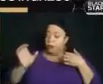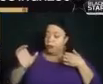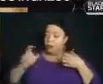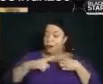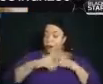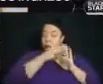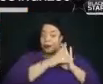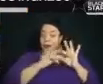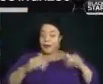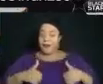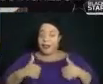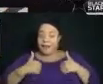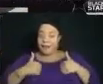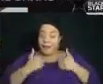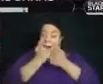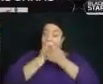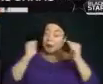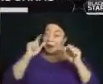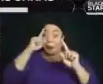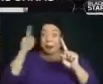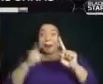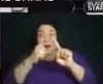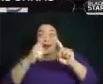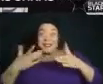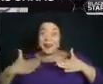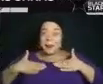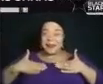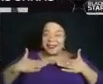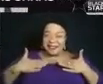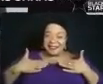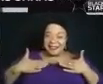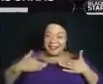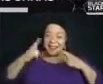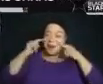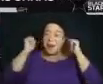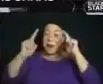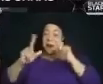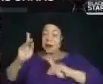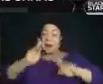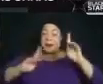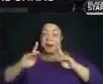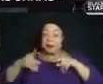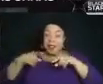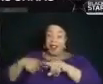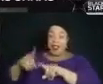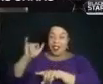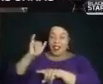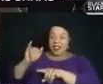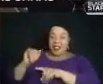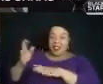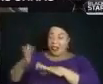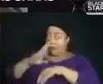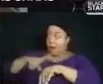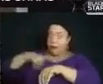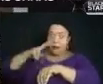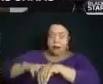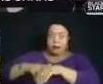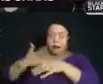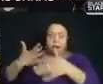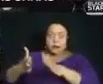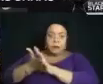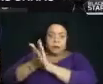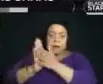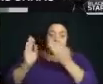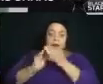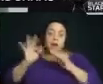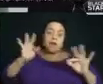train of abuses, and the nation has become more profitable for a few and less perfect for others.